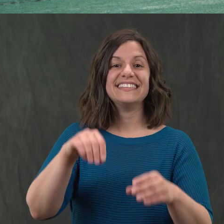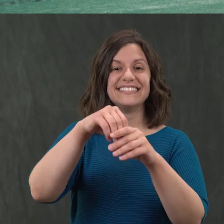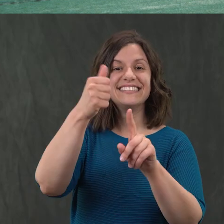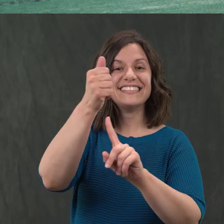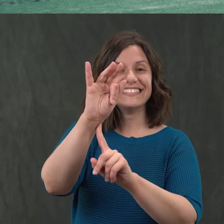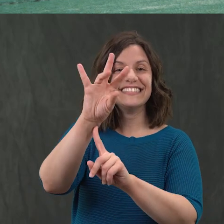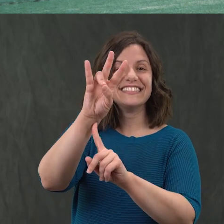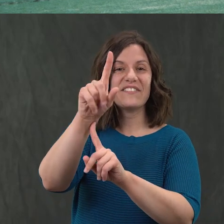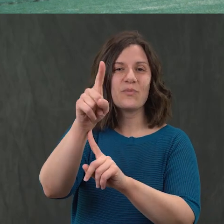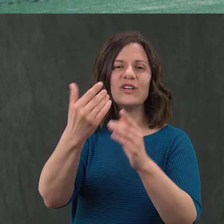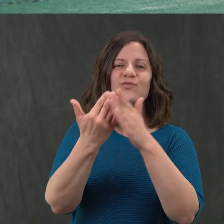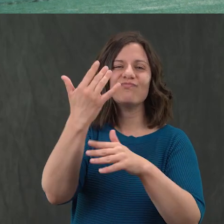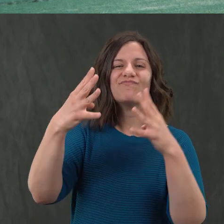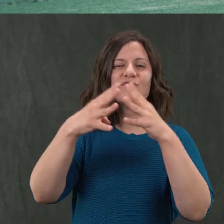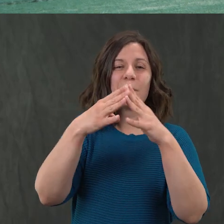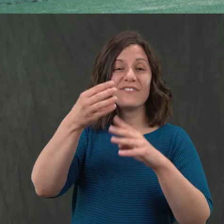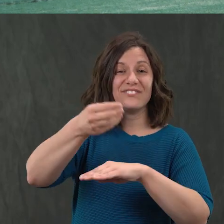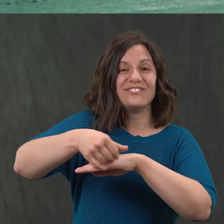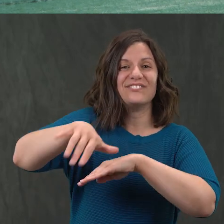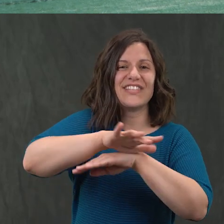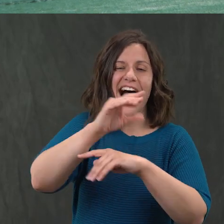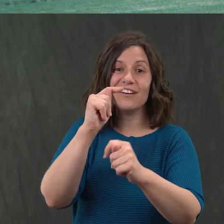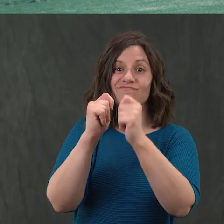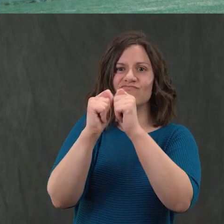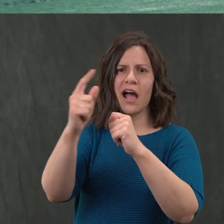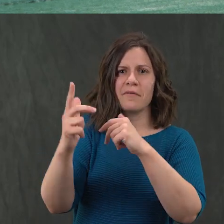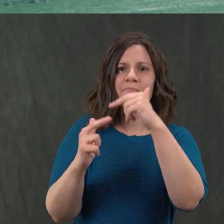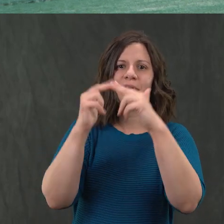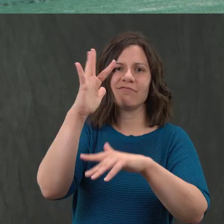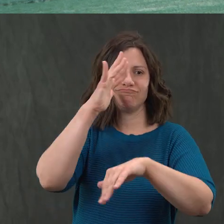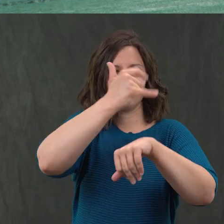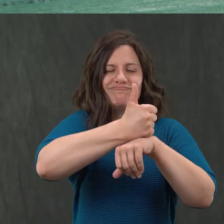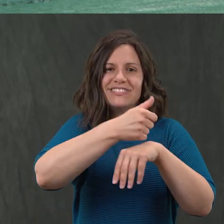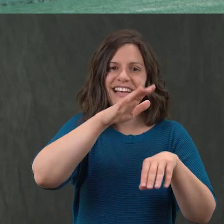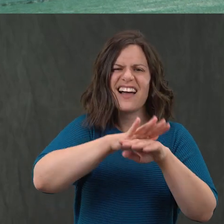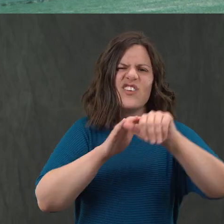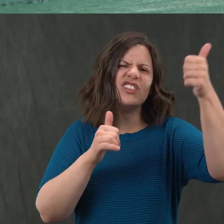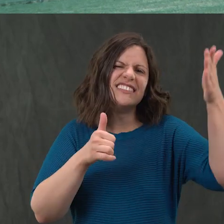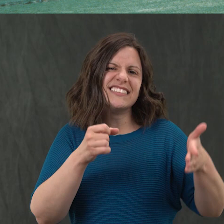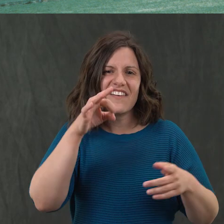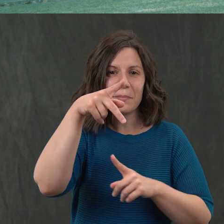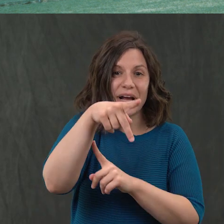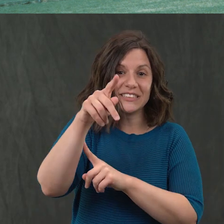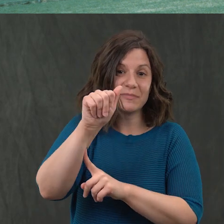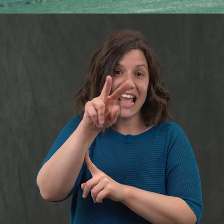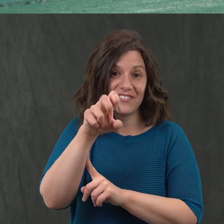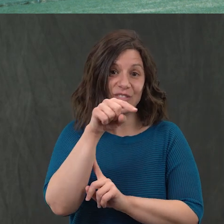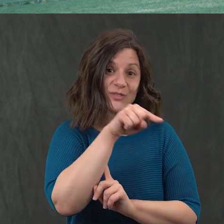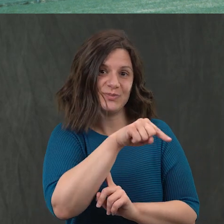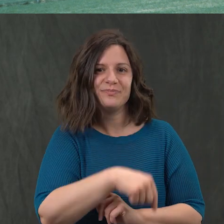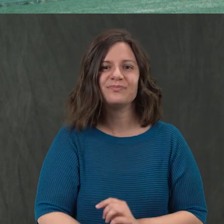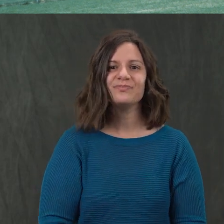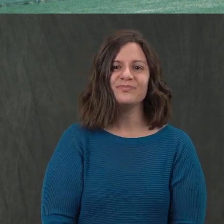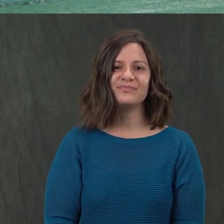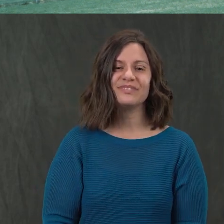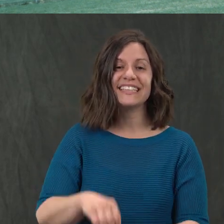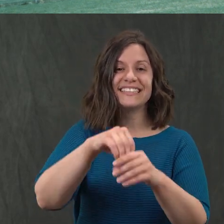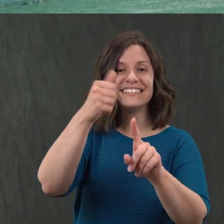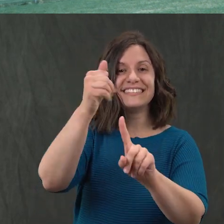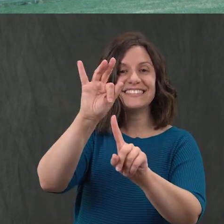In 1971, a new football field and track was built on the other side of Pikes Peak Avenue. Photo of each edition.